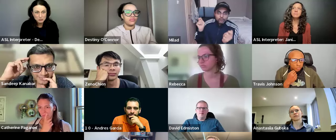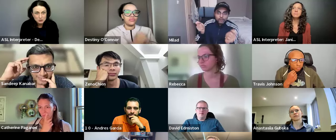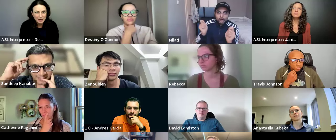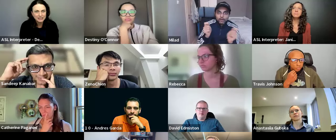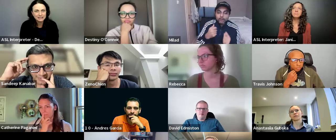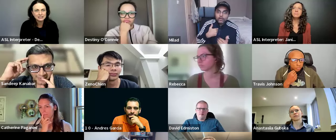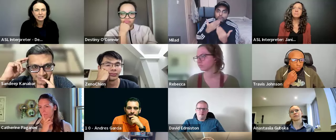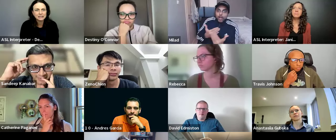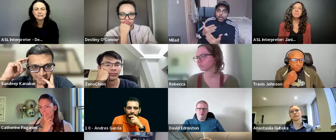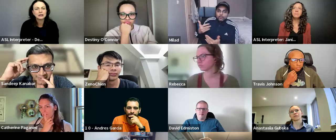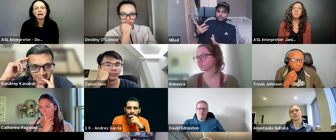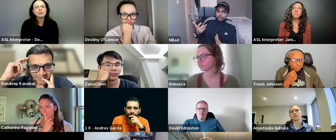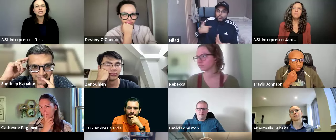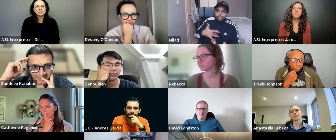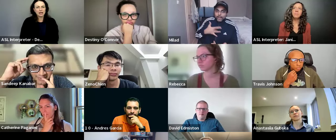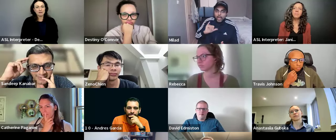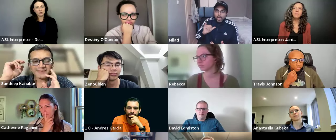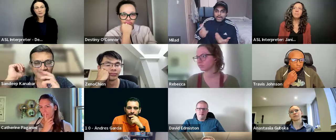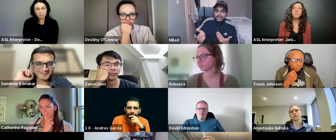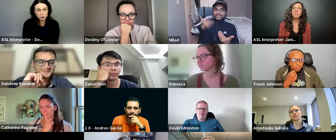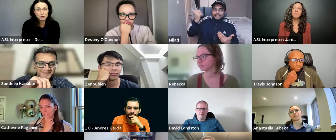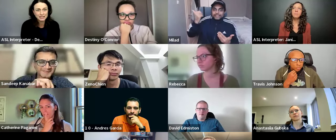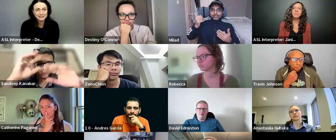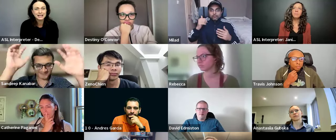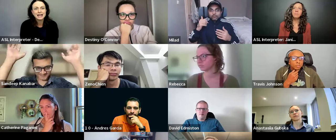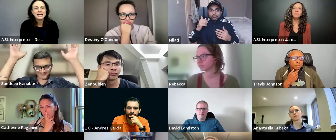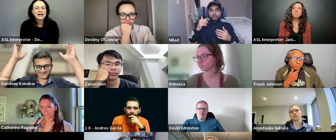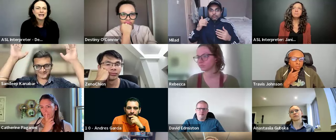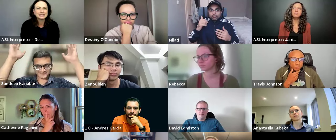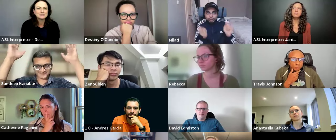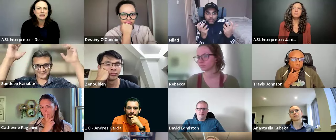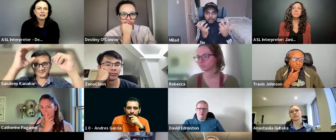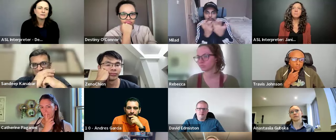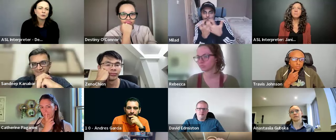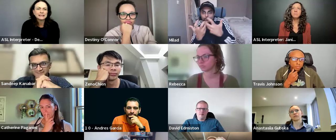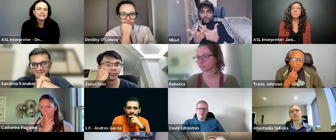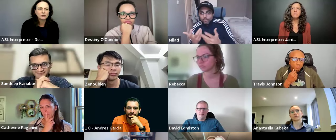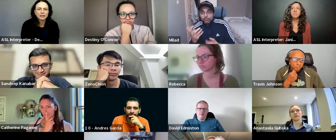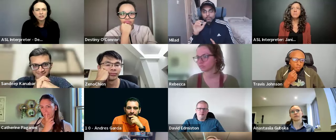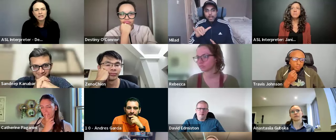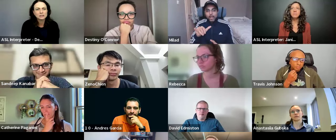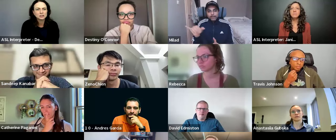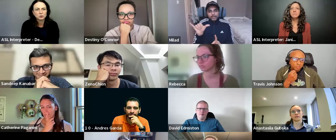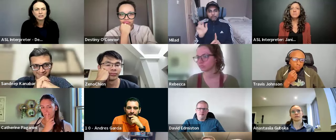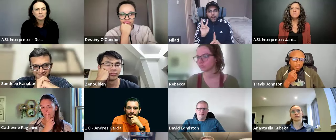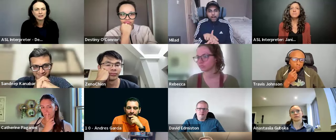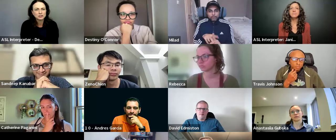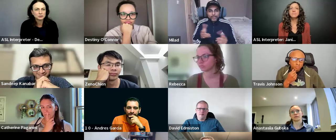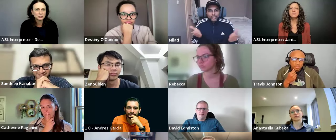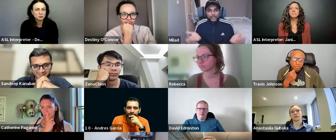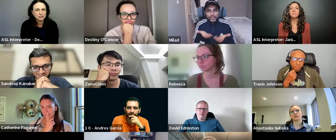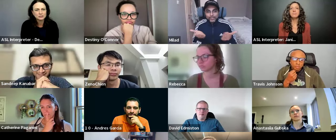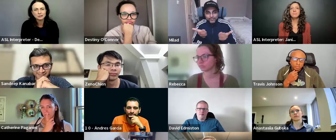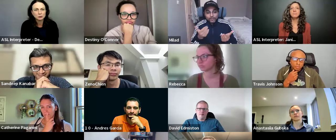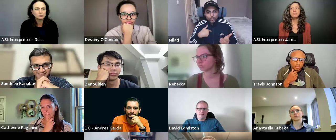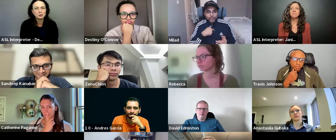opportunity to do that because it has allowed me to have a lot of opportunities and it's made it real easy for me to change that story to match